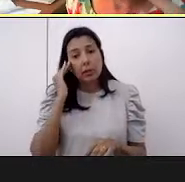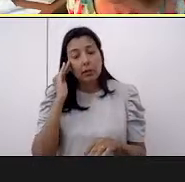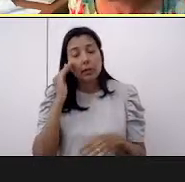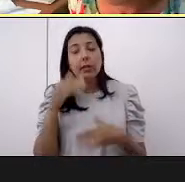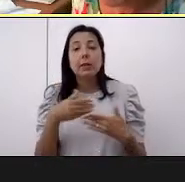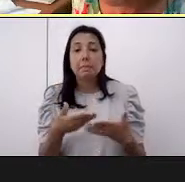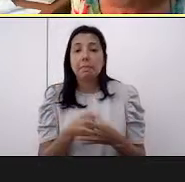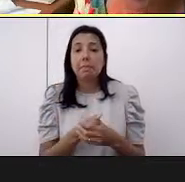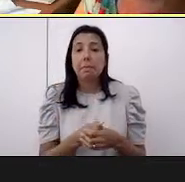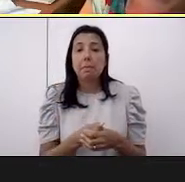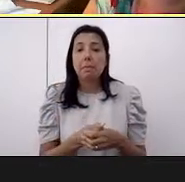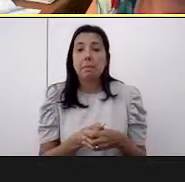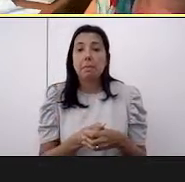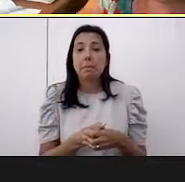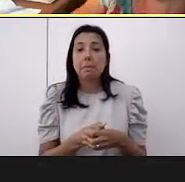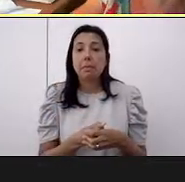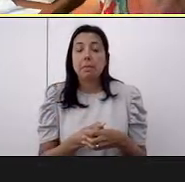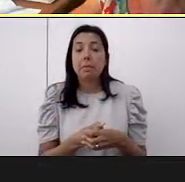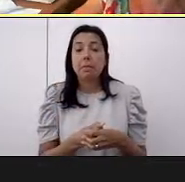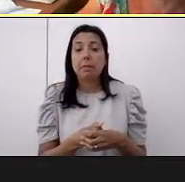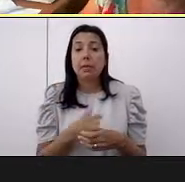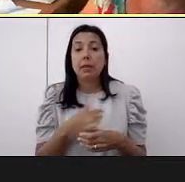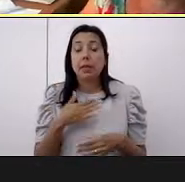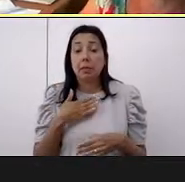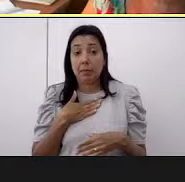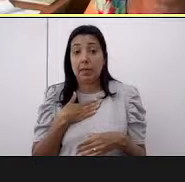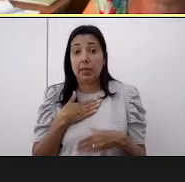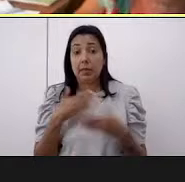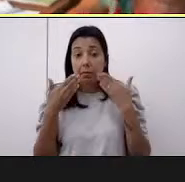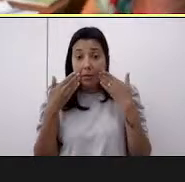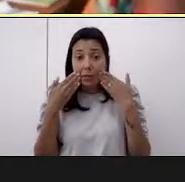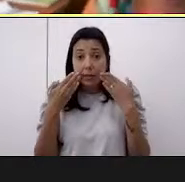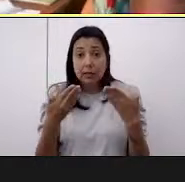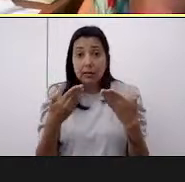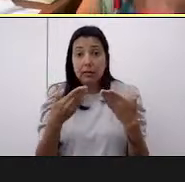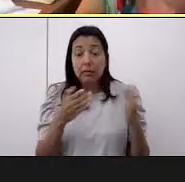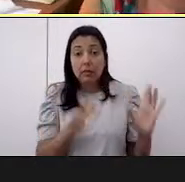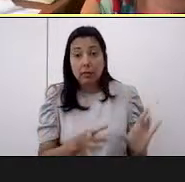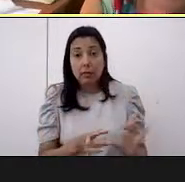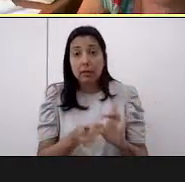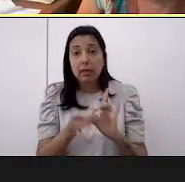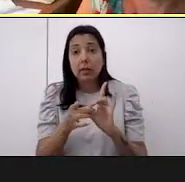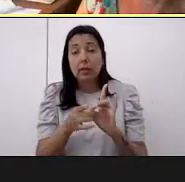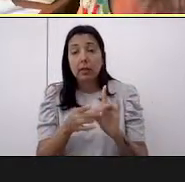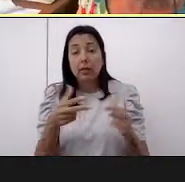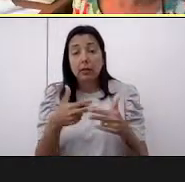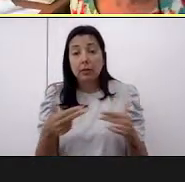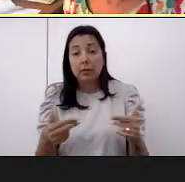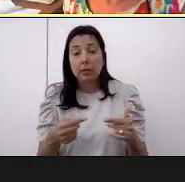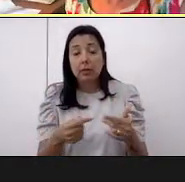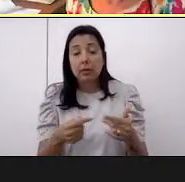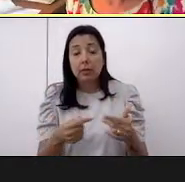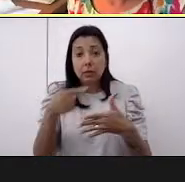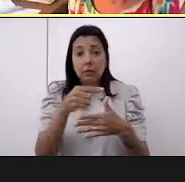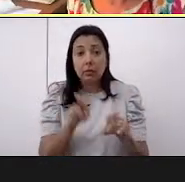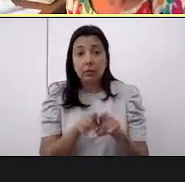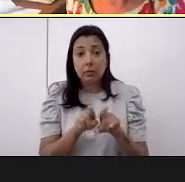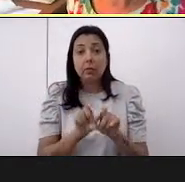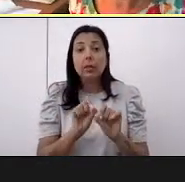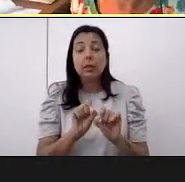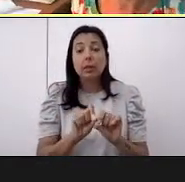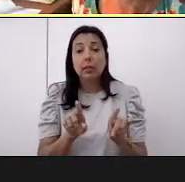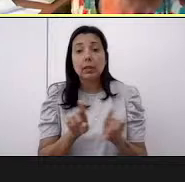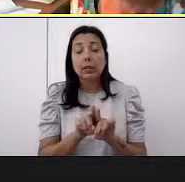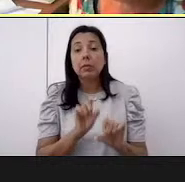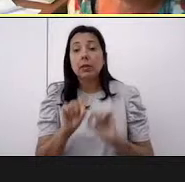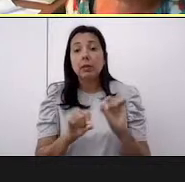my presentation will deal with this issue, let's say, at the global level, and more with trying to understand what